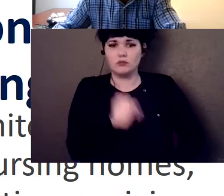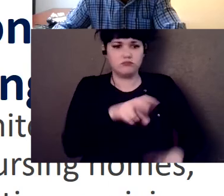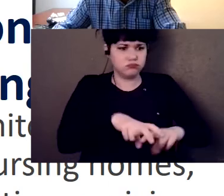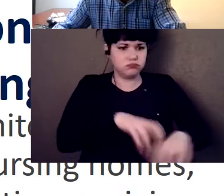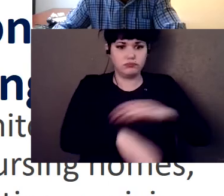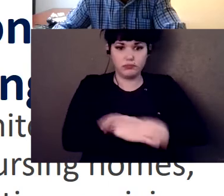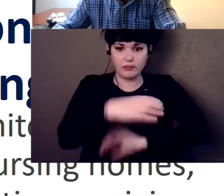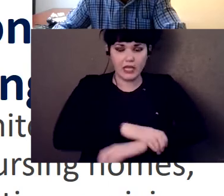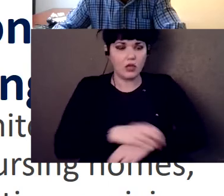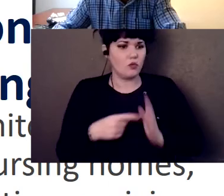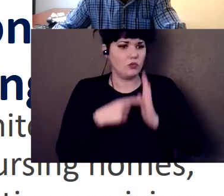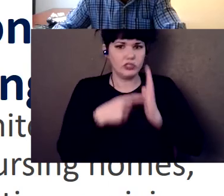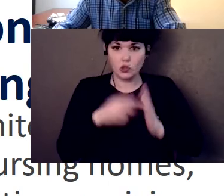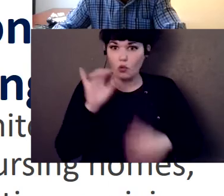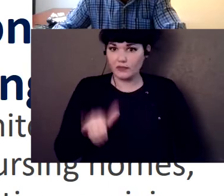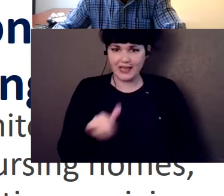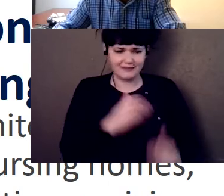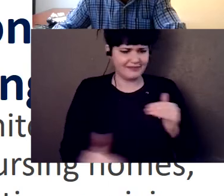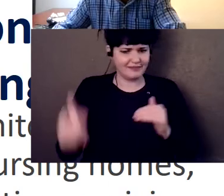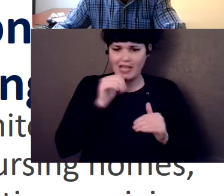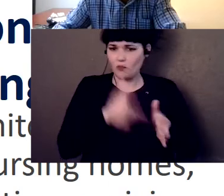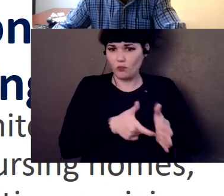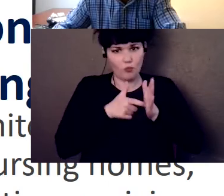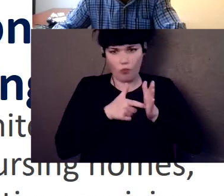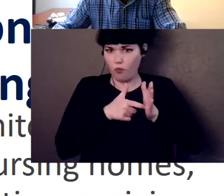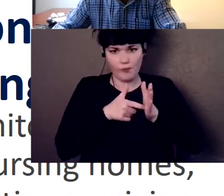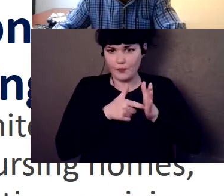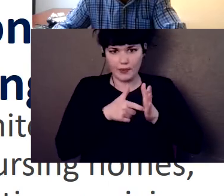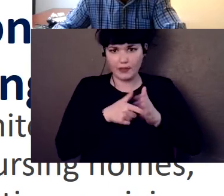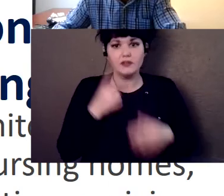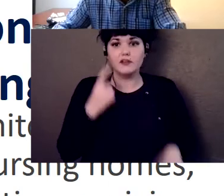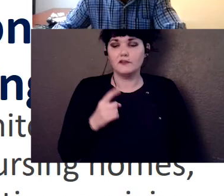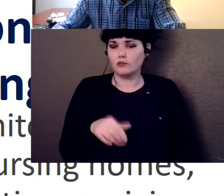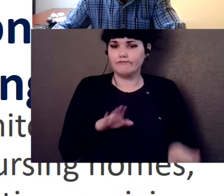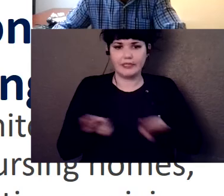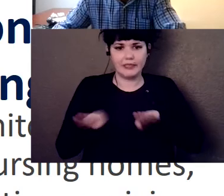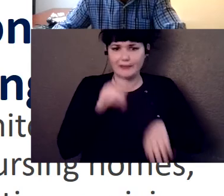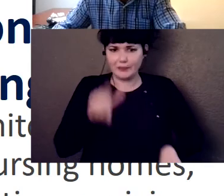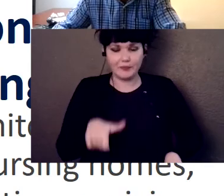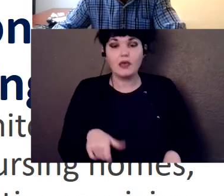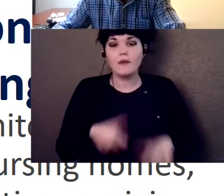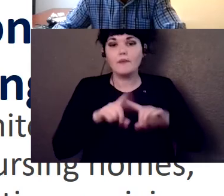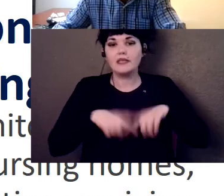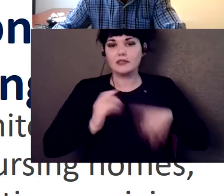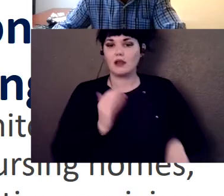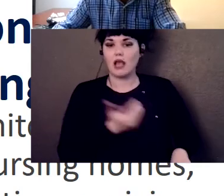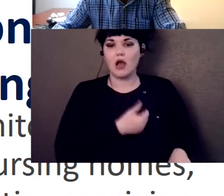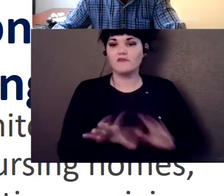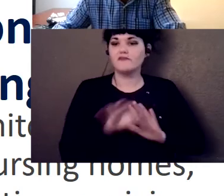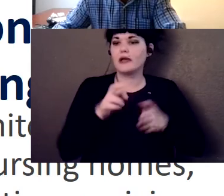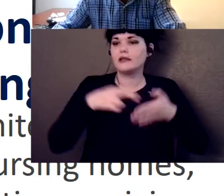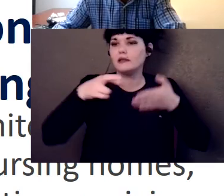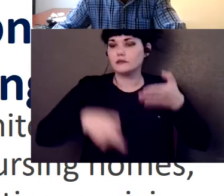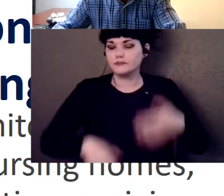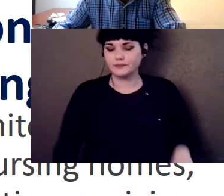use, often in excess of what may be required to manage dangerous behavior. Based on DRNY's findings, the serious